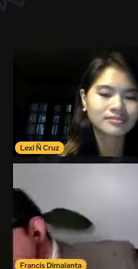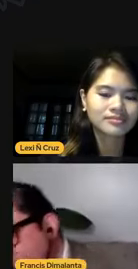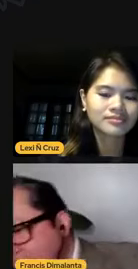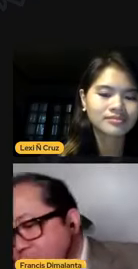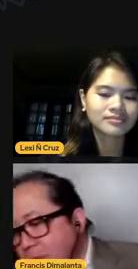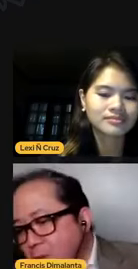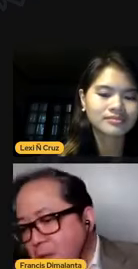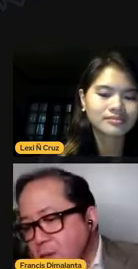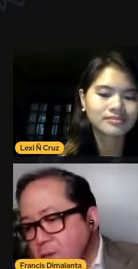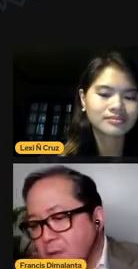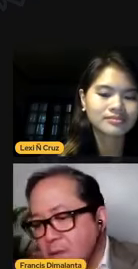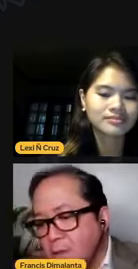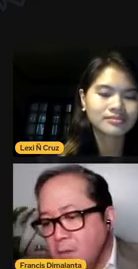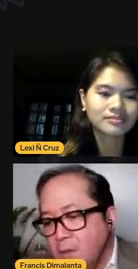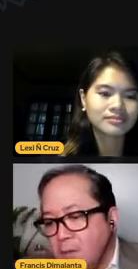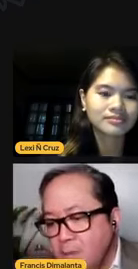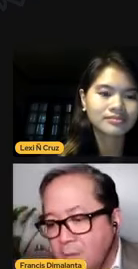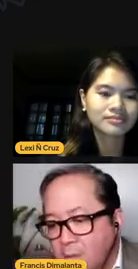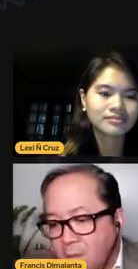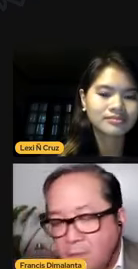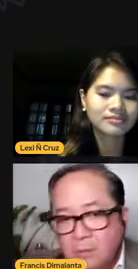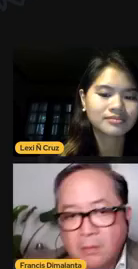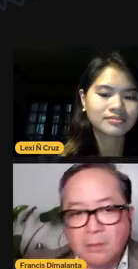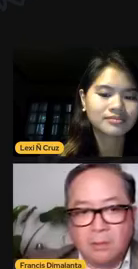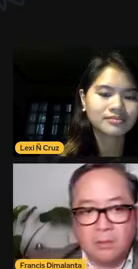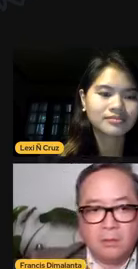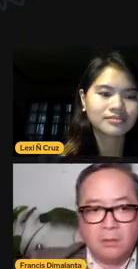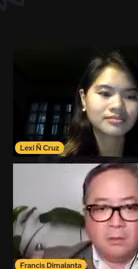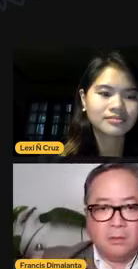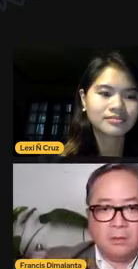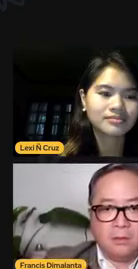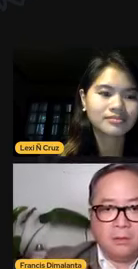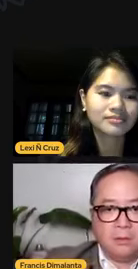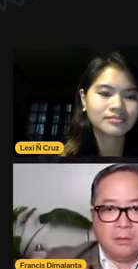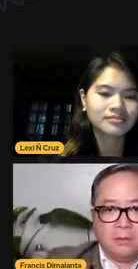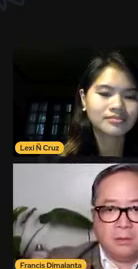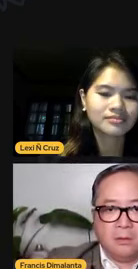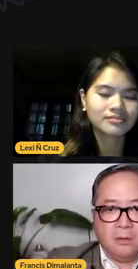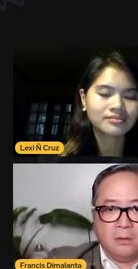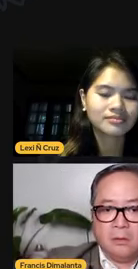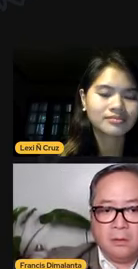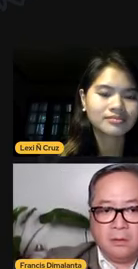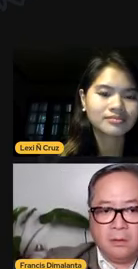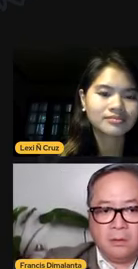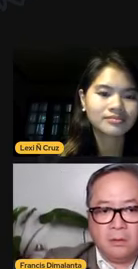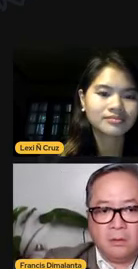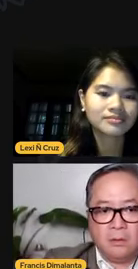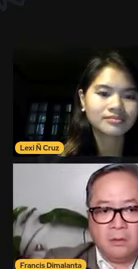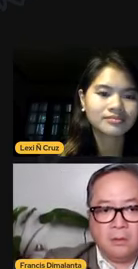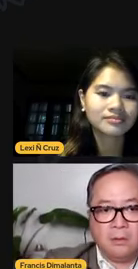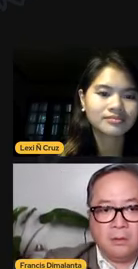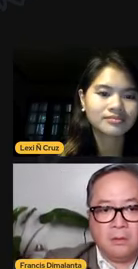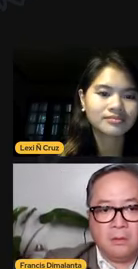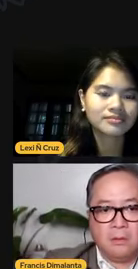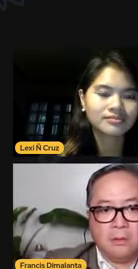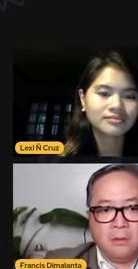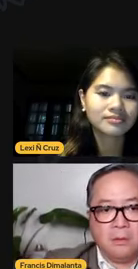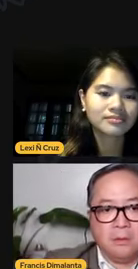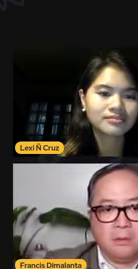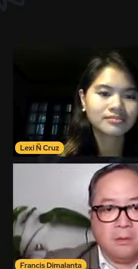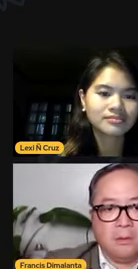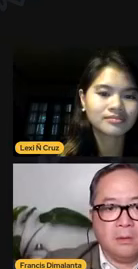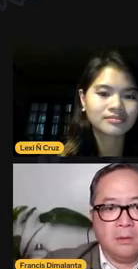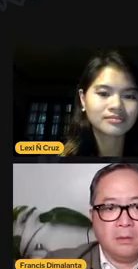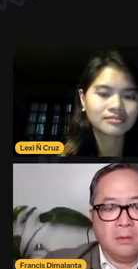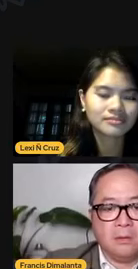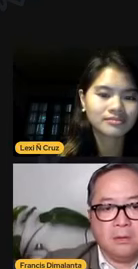said, Ms. Mo, she really had to, you know, because of the learning disability or the intellectual disability, she really had to